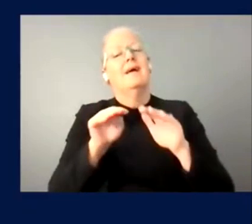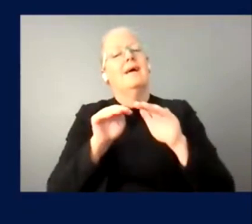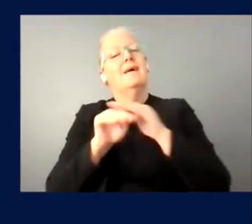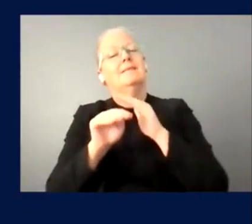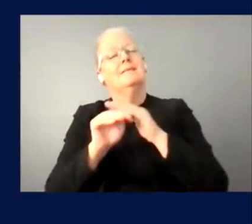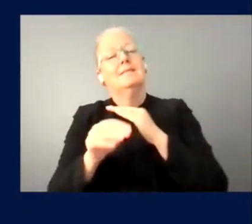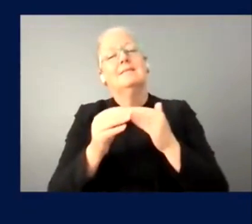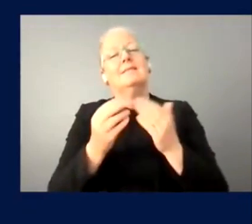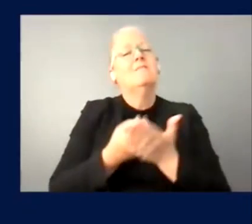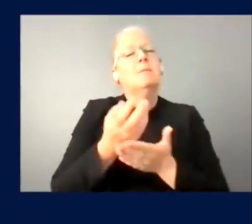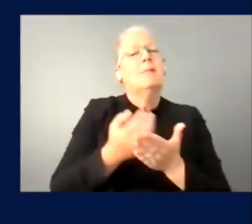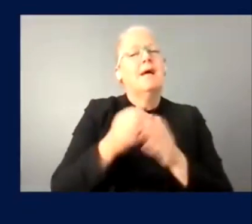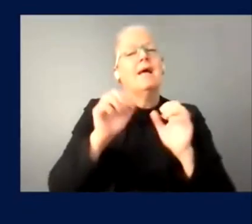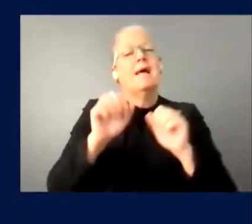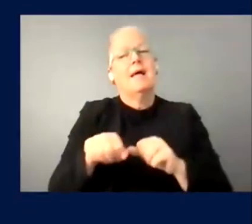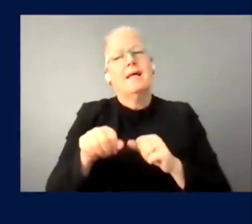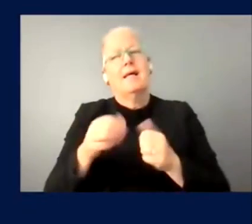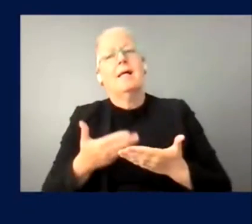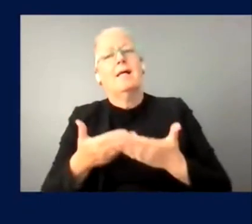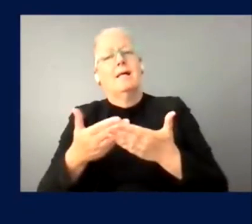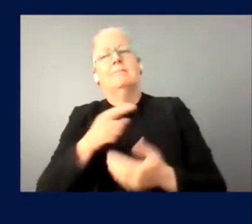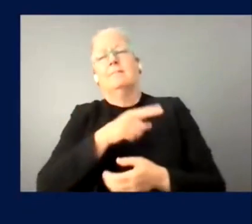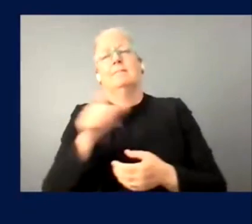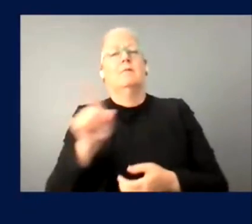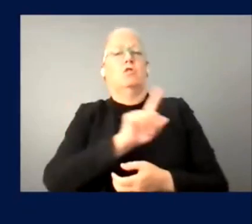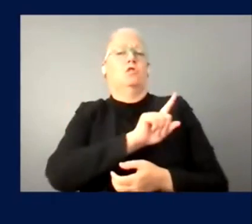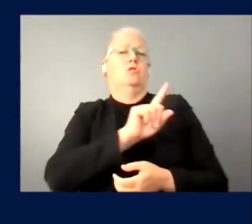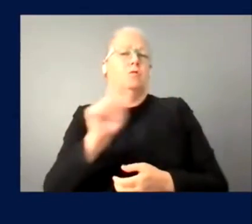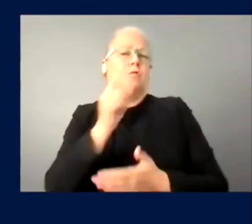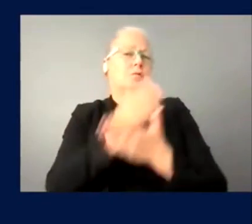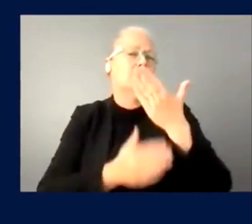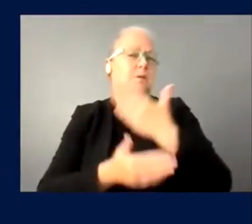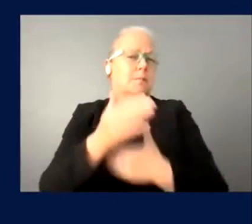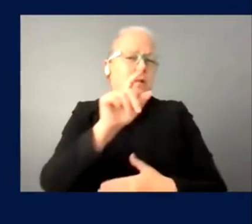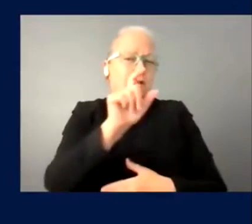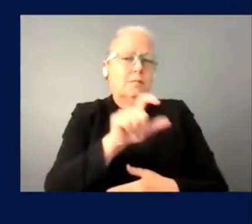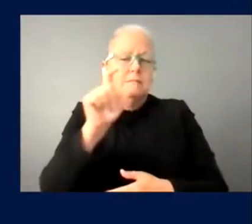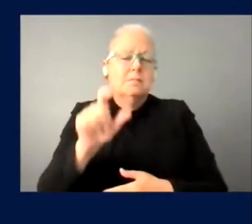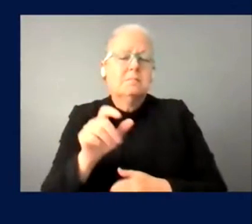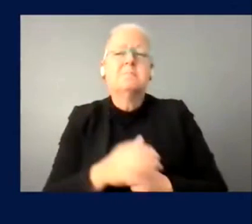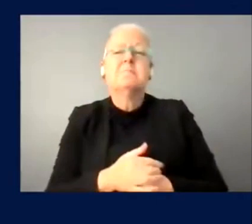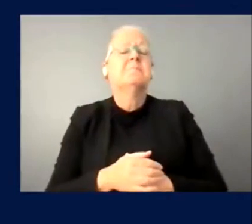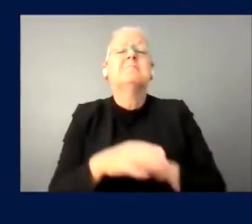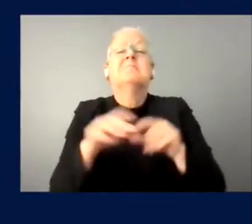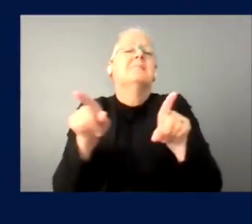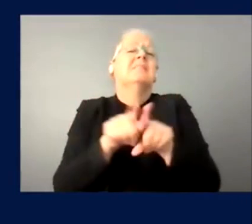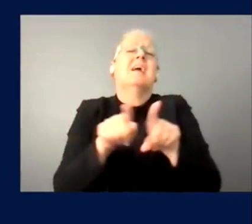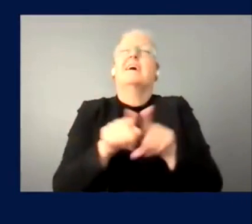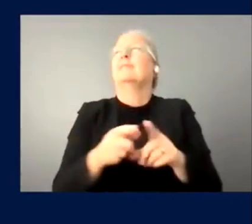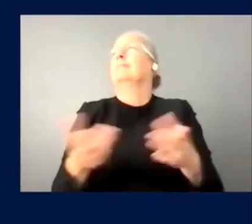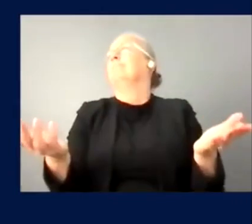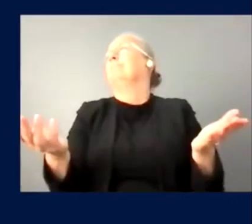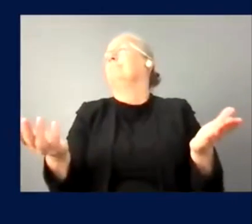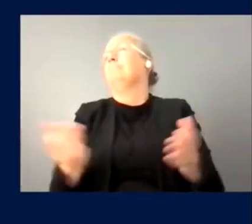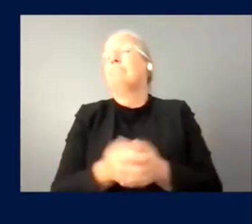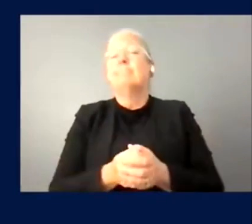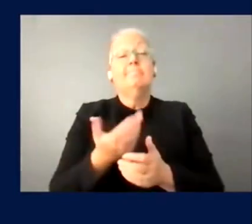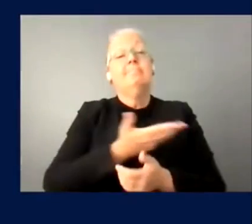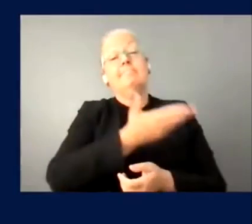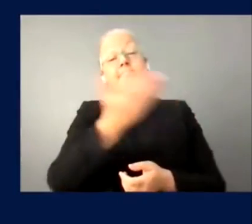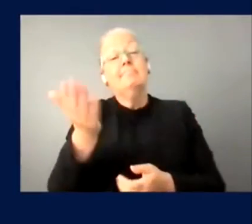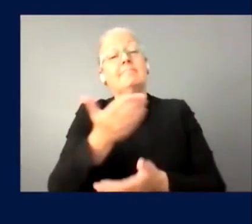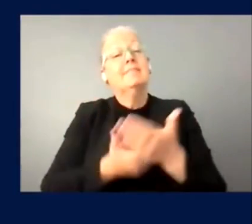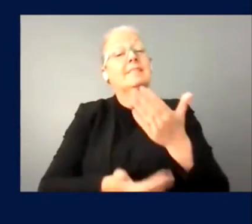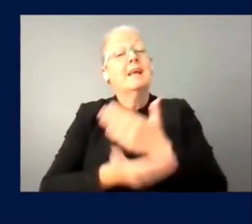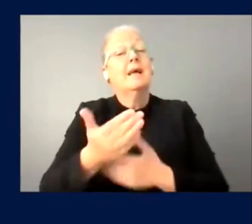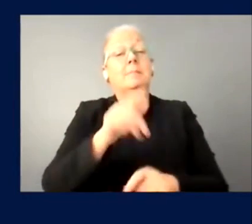disabled people? So the same access information that's helpful to all disabled people, so information about